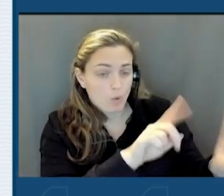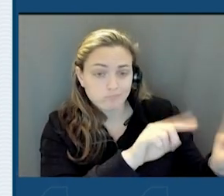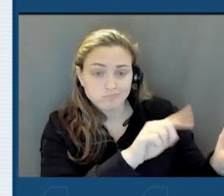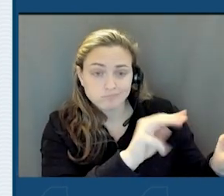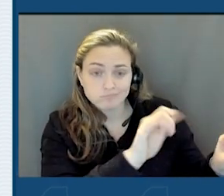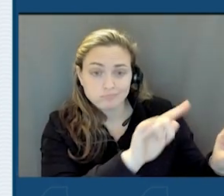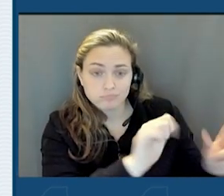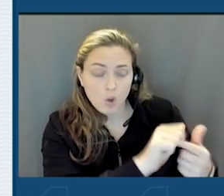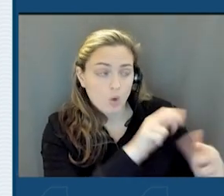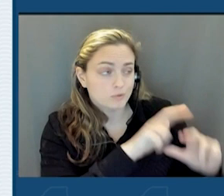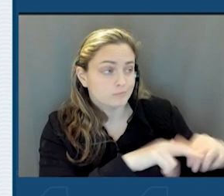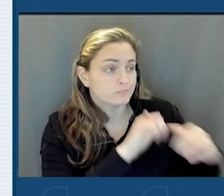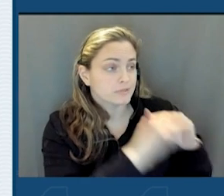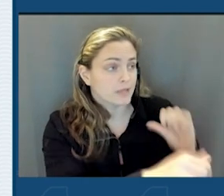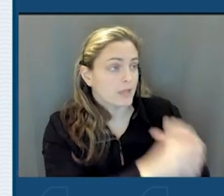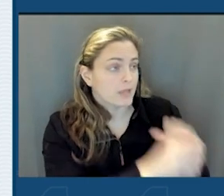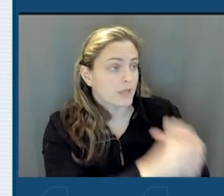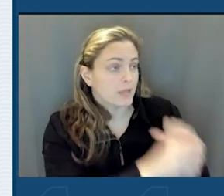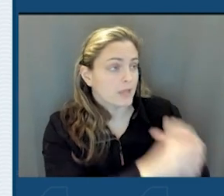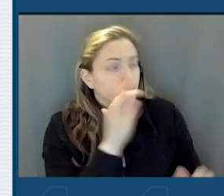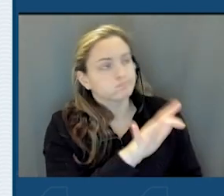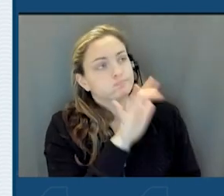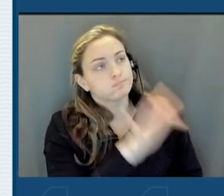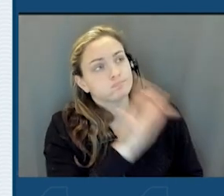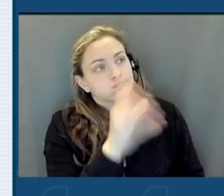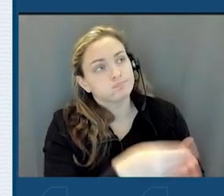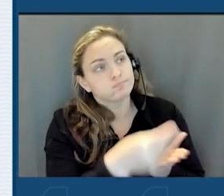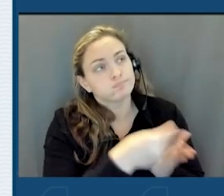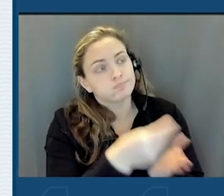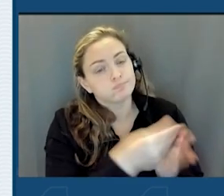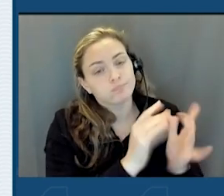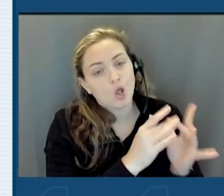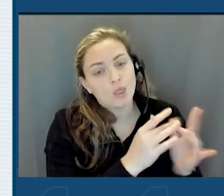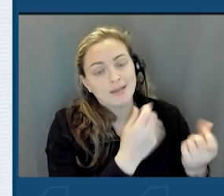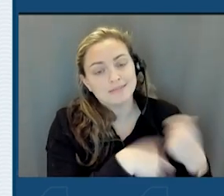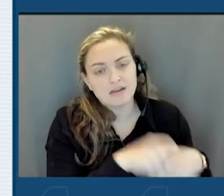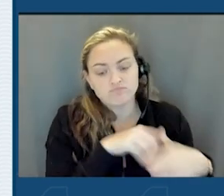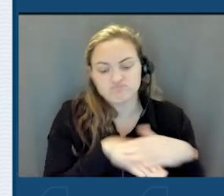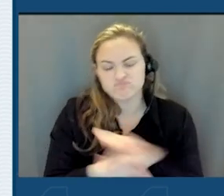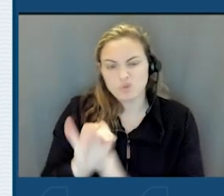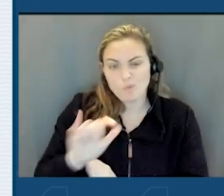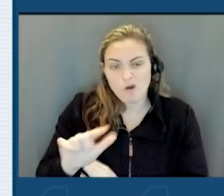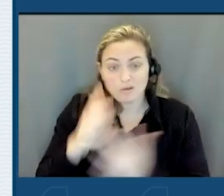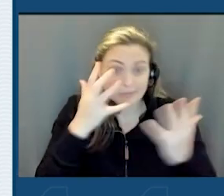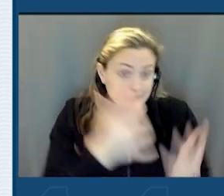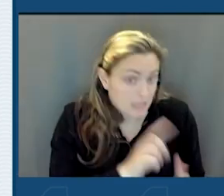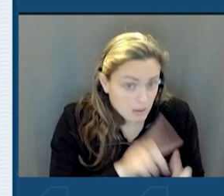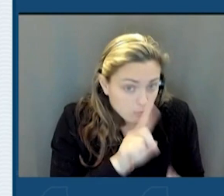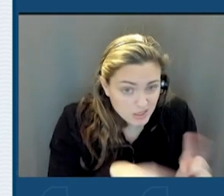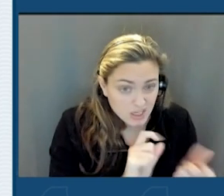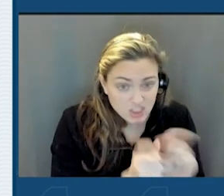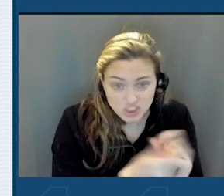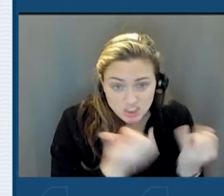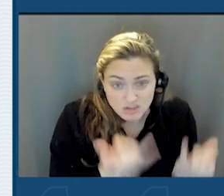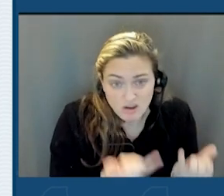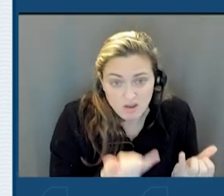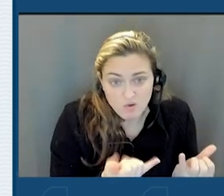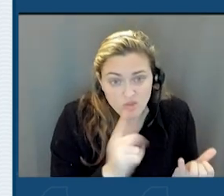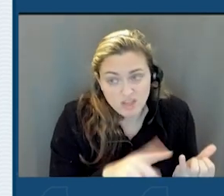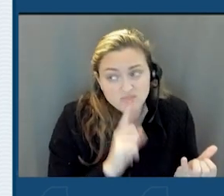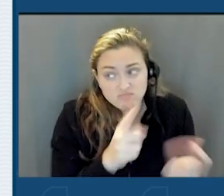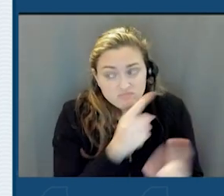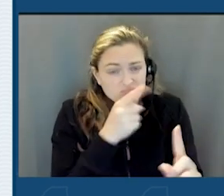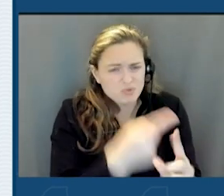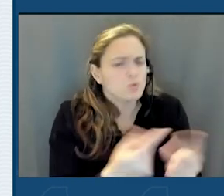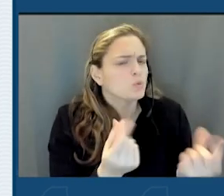in their house clicking for the purchases they would have made walking through a mall. It's sad, but I can't change that right now. That's the reality. So what are we going to